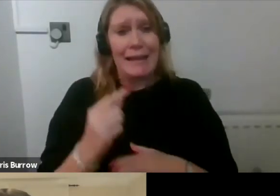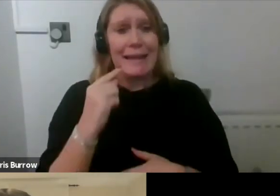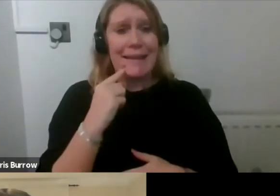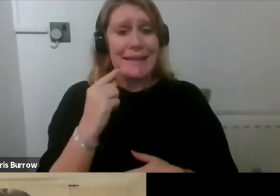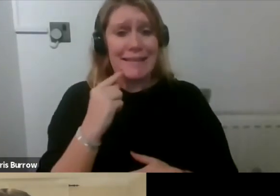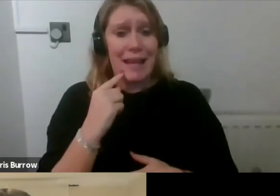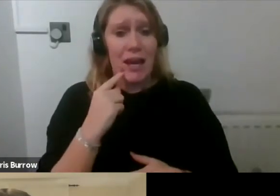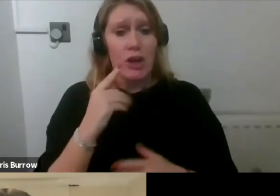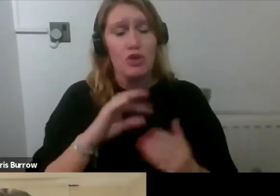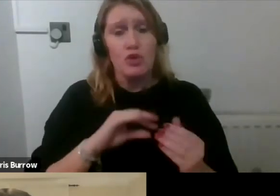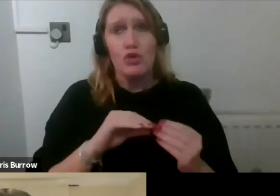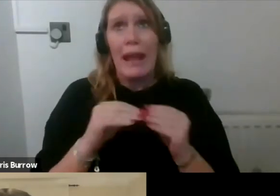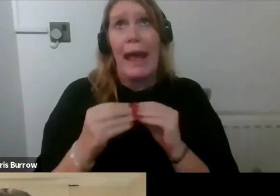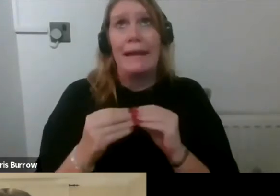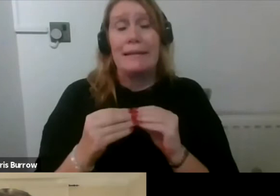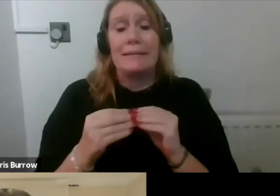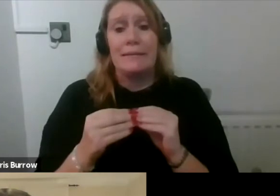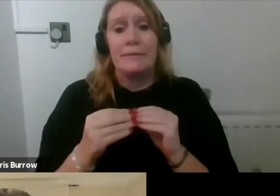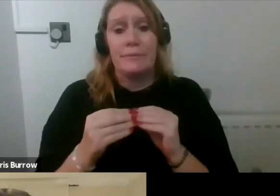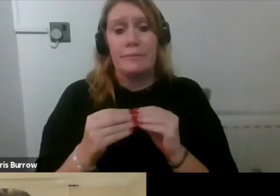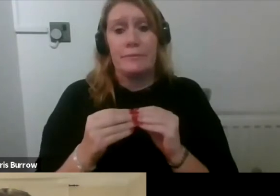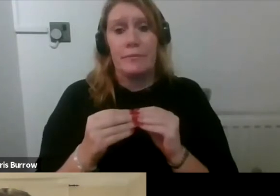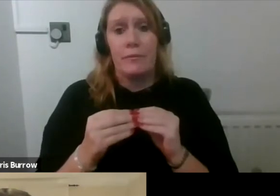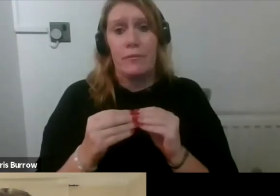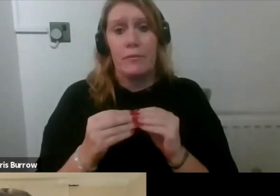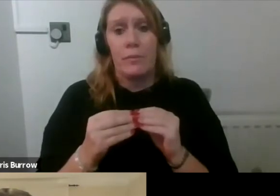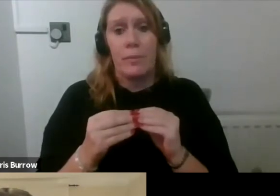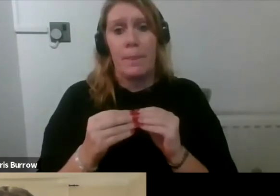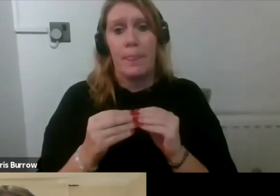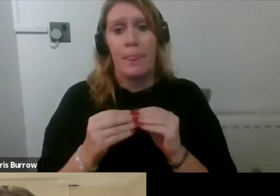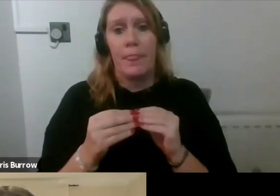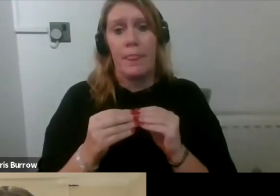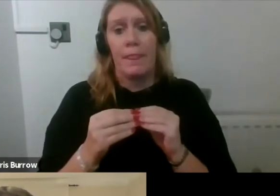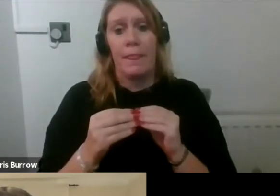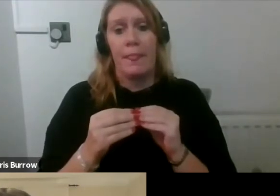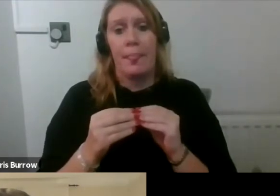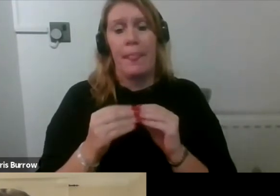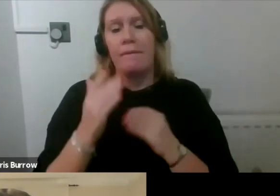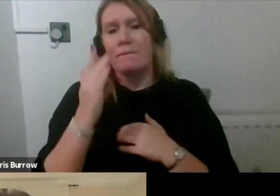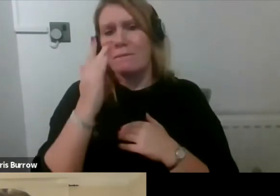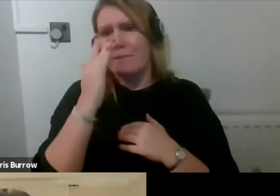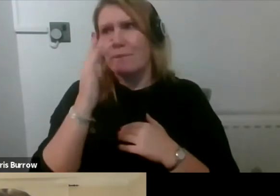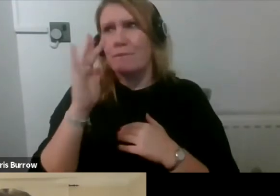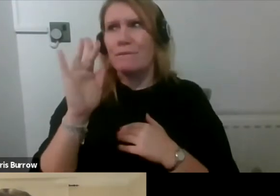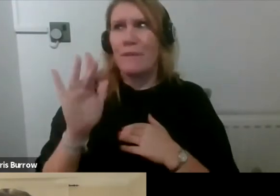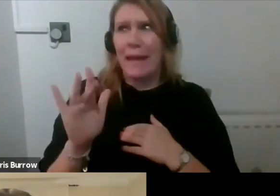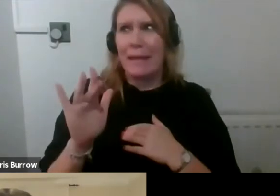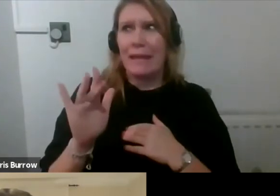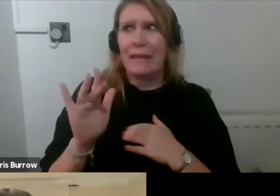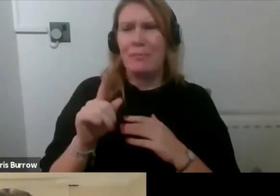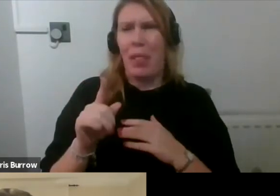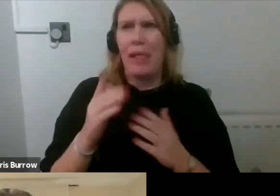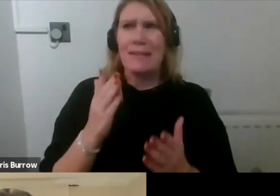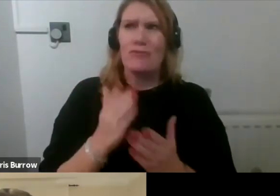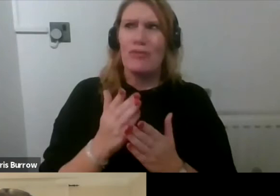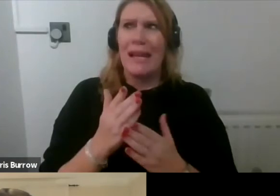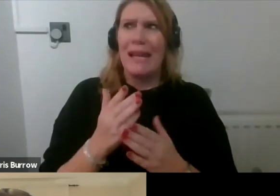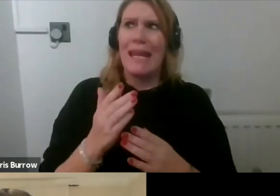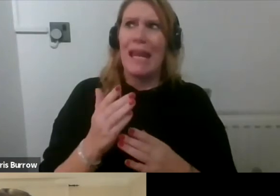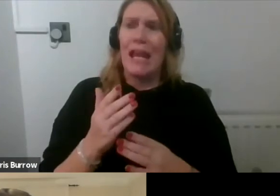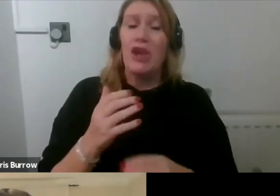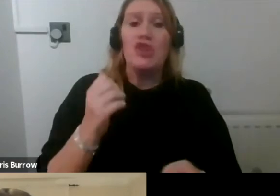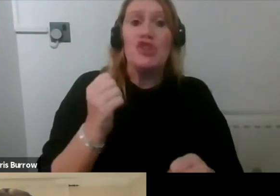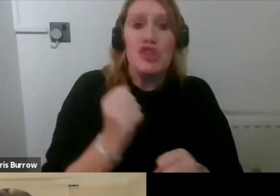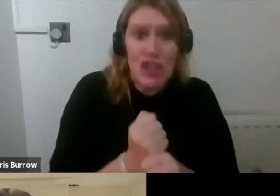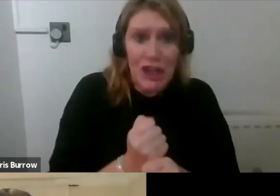to create, I don't like to call it fake, but it is in this sense genuinely fake news, than it